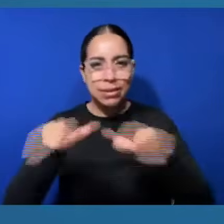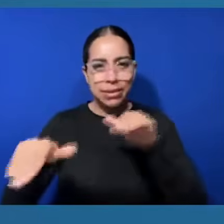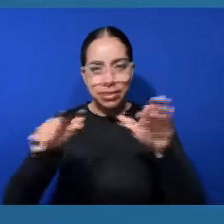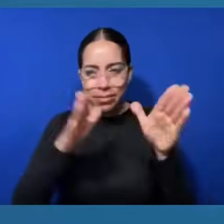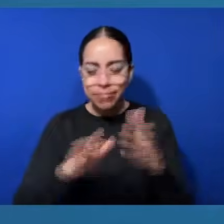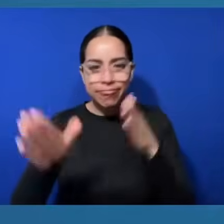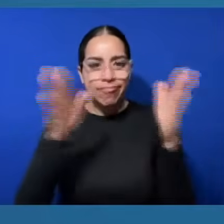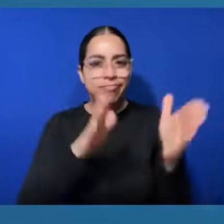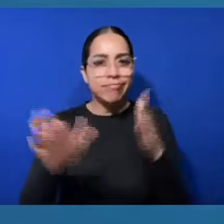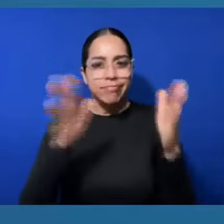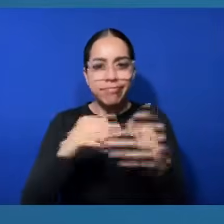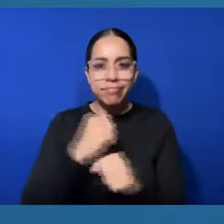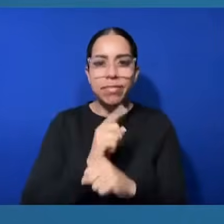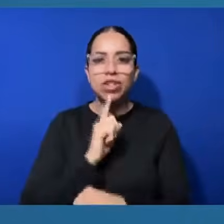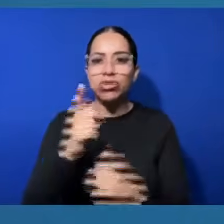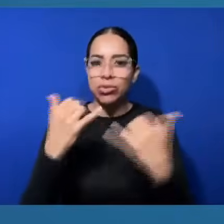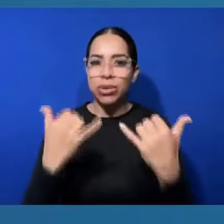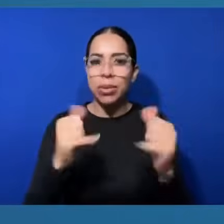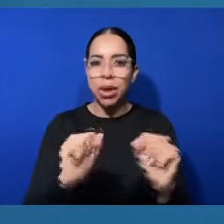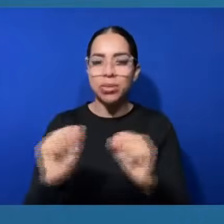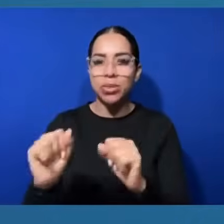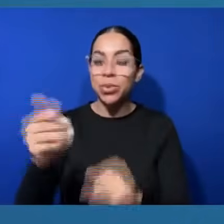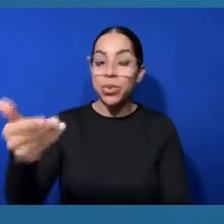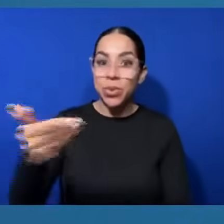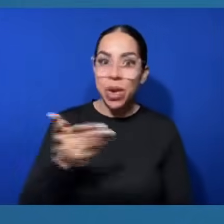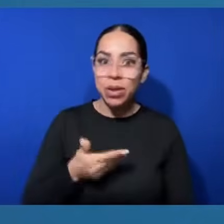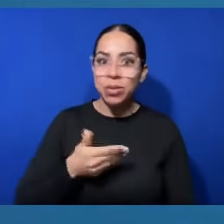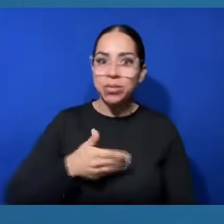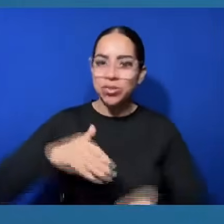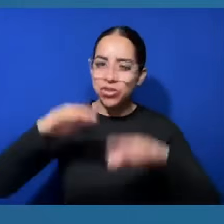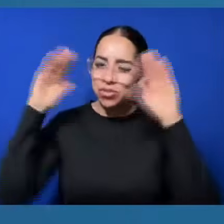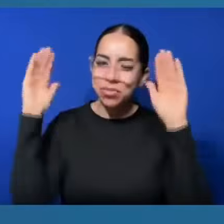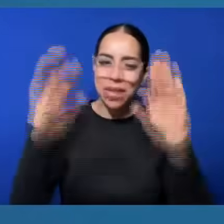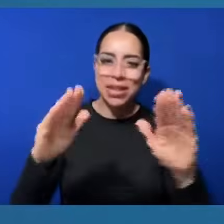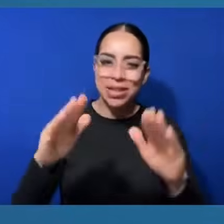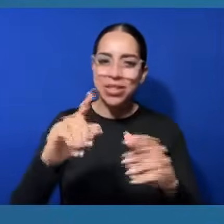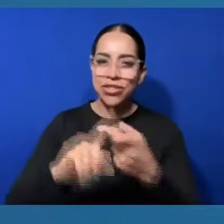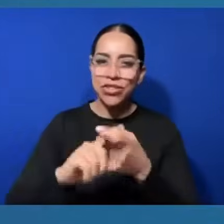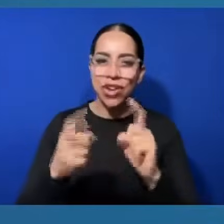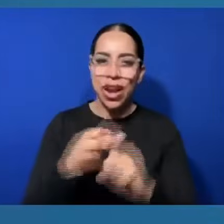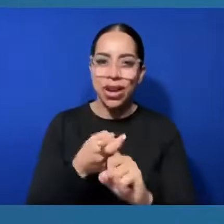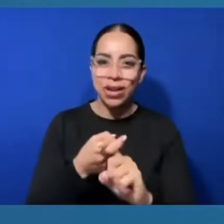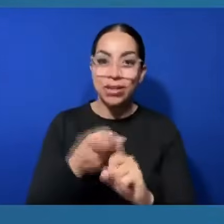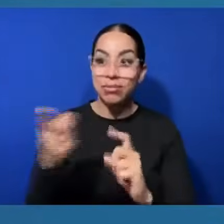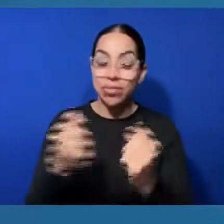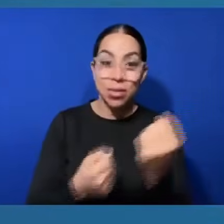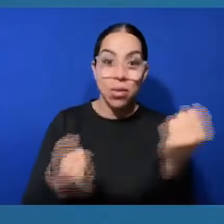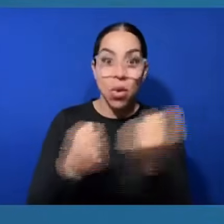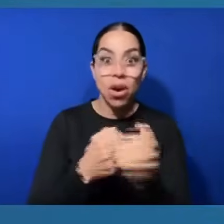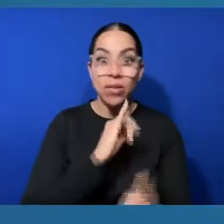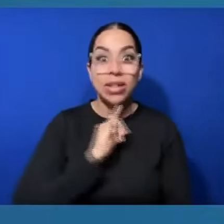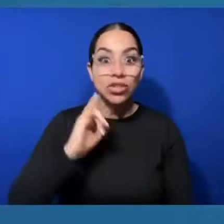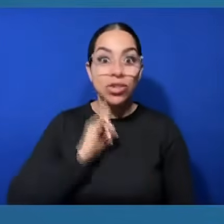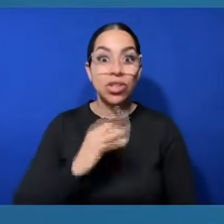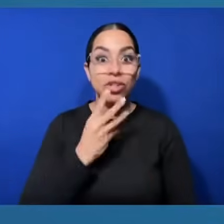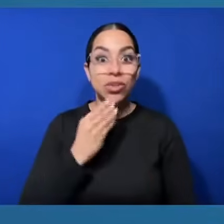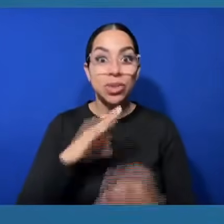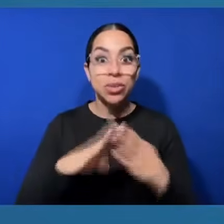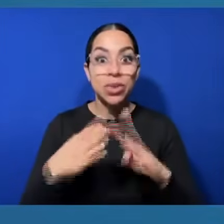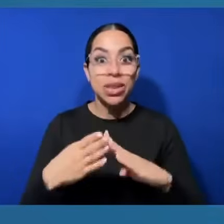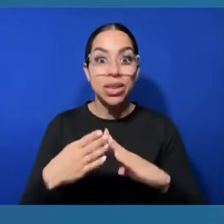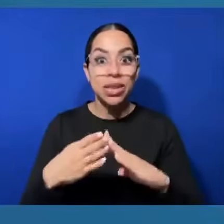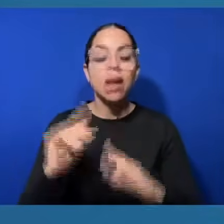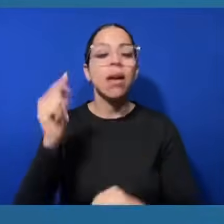to make today possible. Please welcome a tremendous friend and supporter of Israel and of the Jewish community, Governor